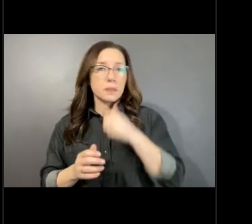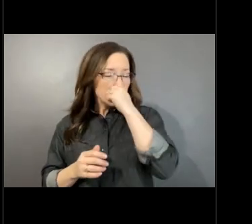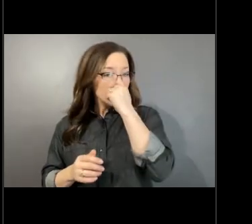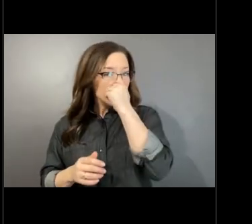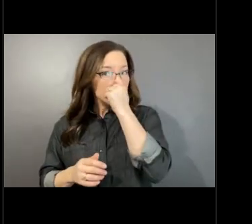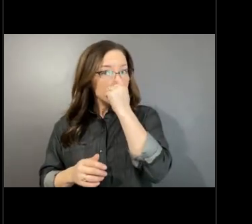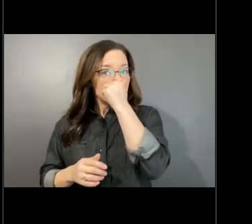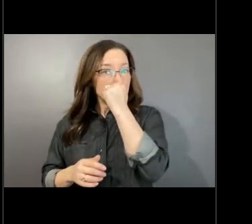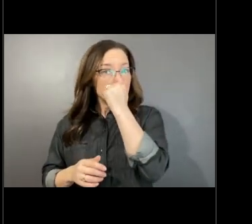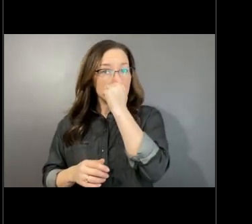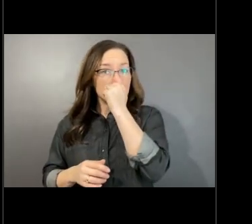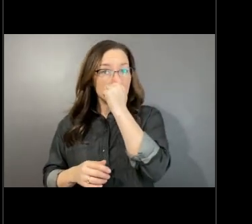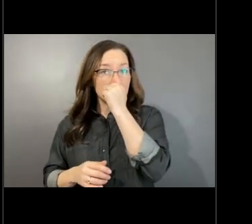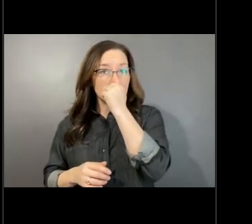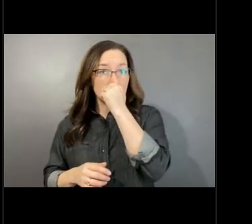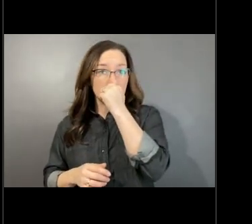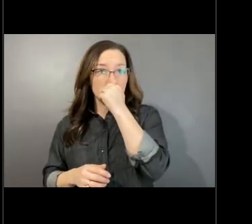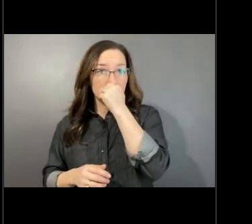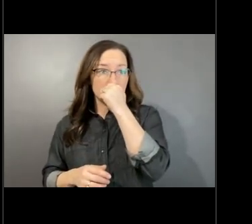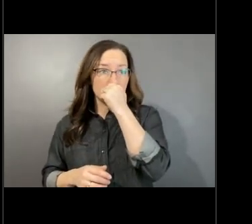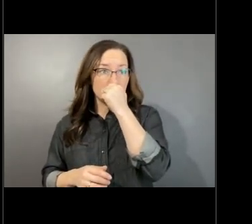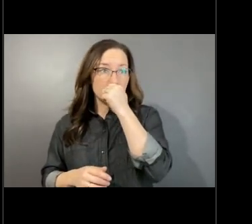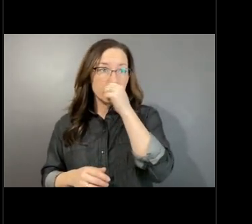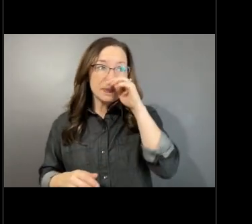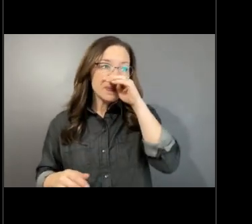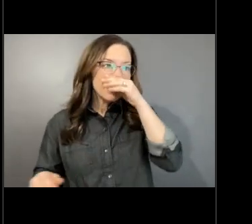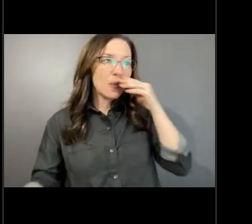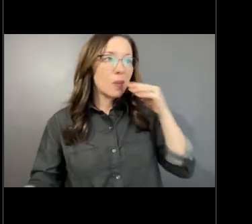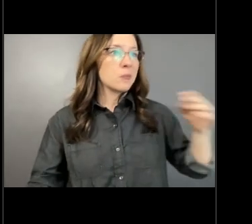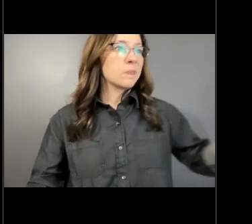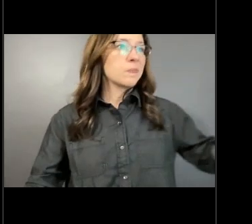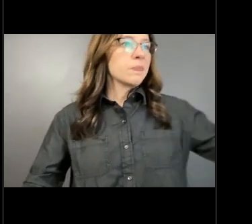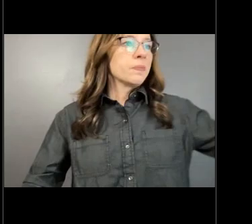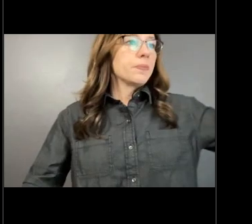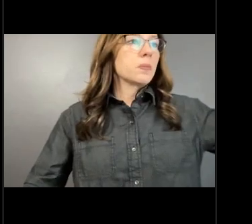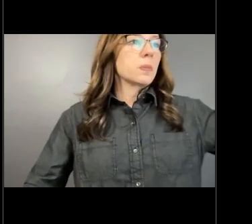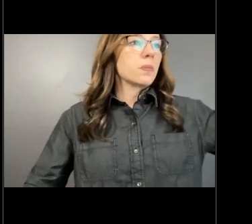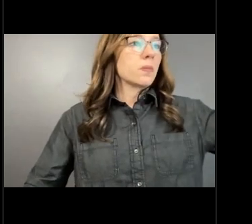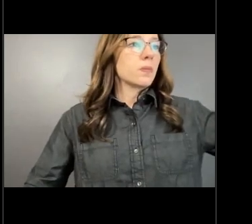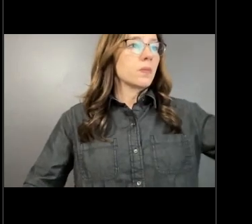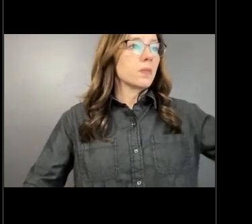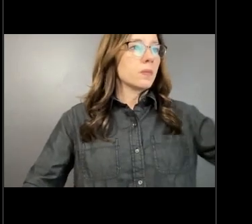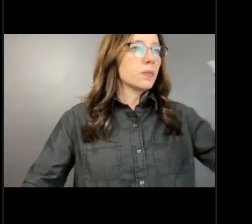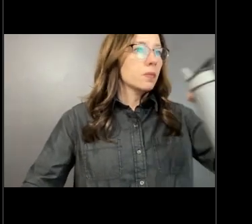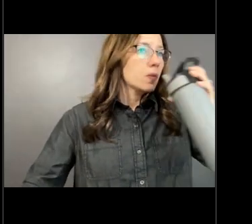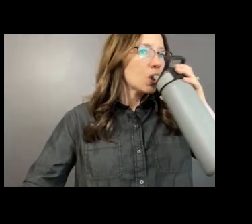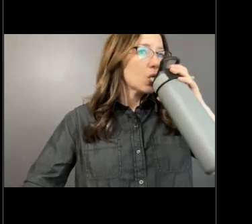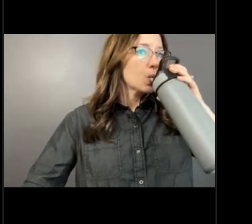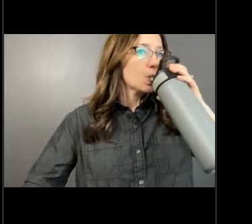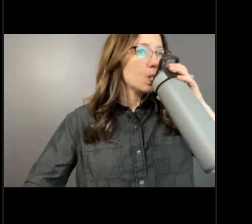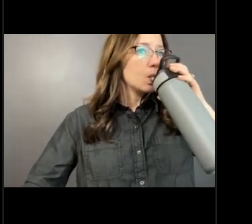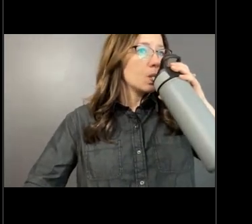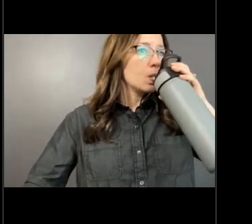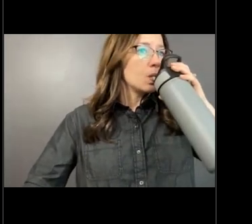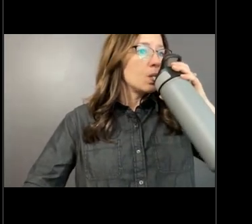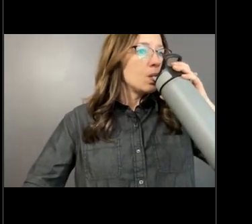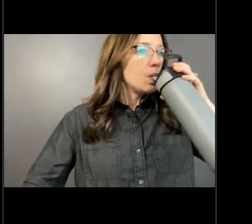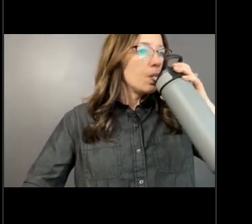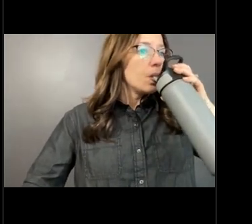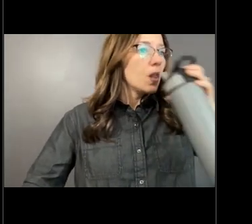There we go. And once again, our knowledge intent asks, a blank parallel clear floor space is recommended